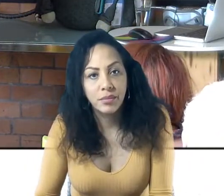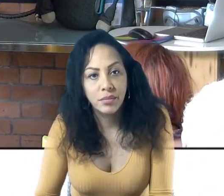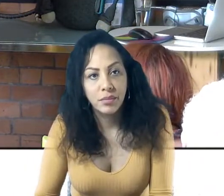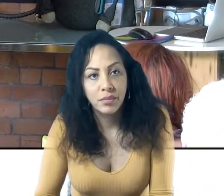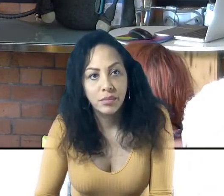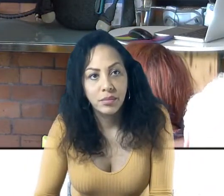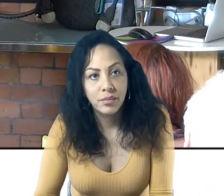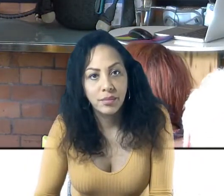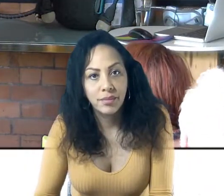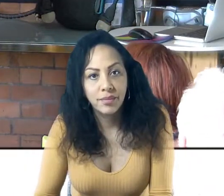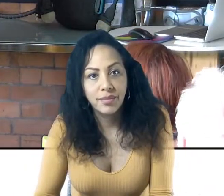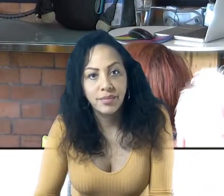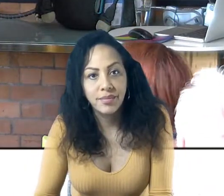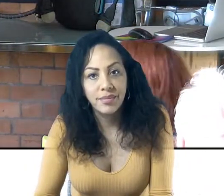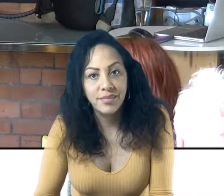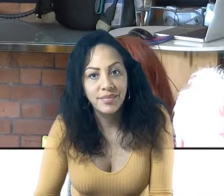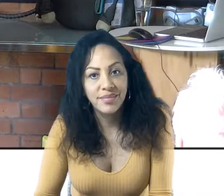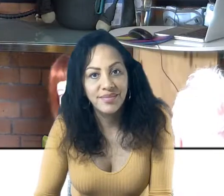Okay.